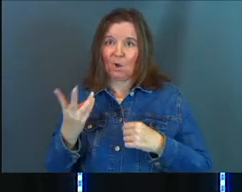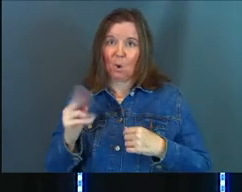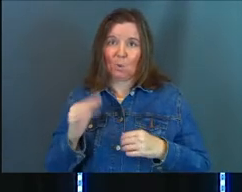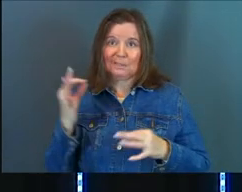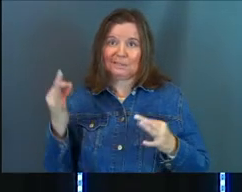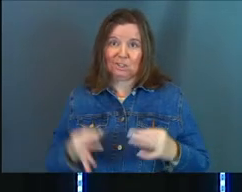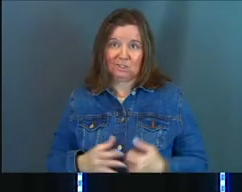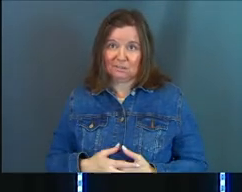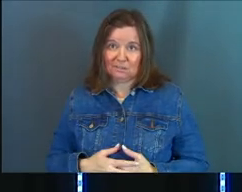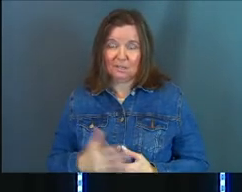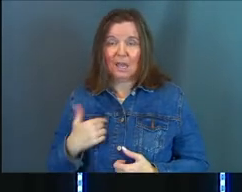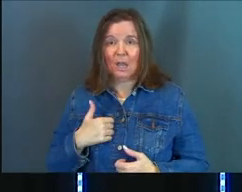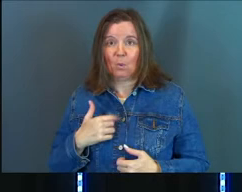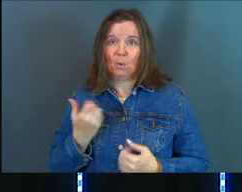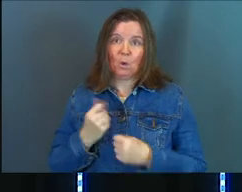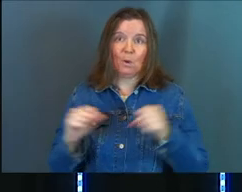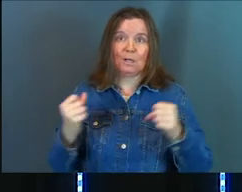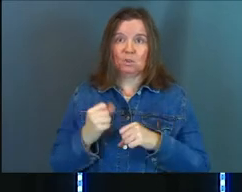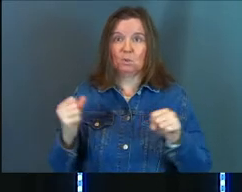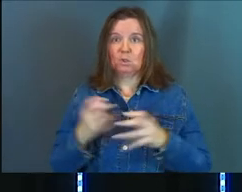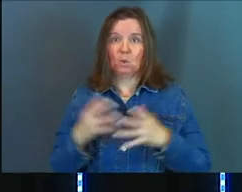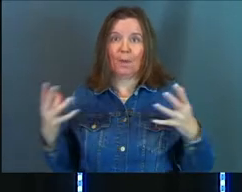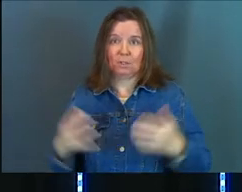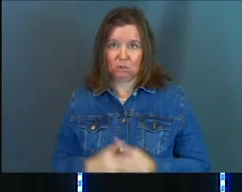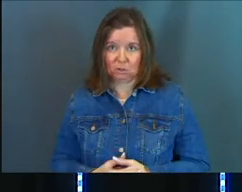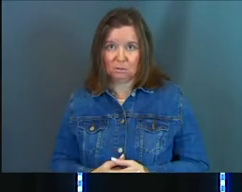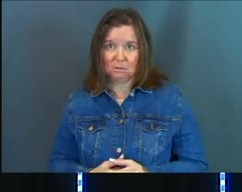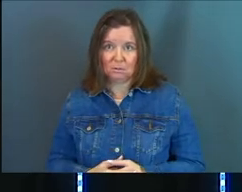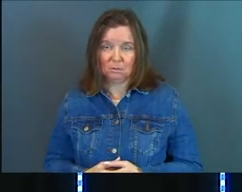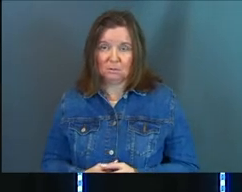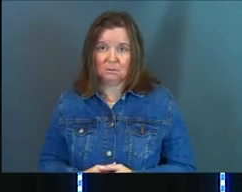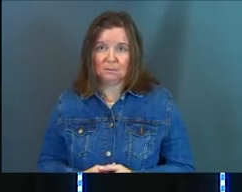own decisions. And we're rescuing too much.